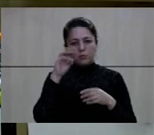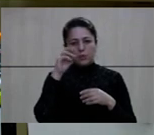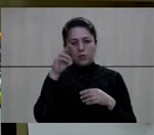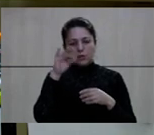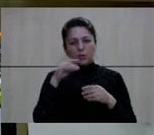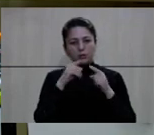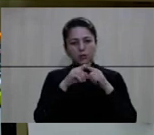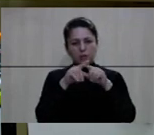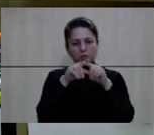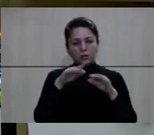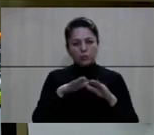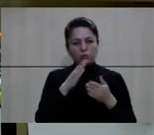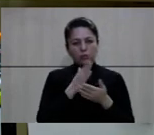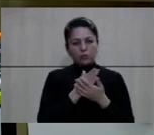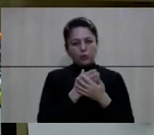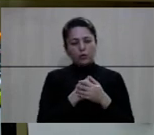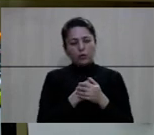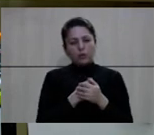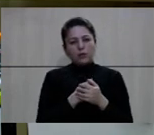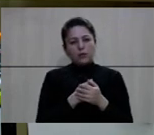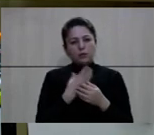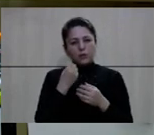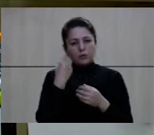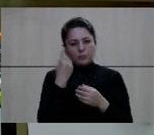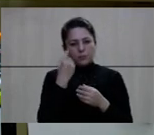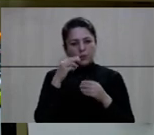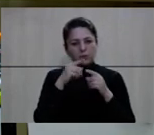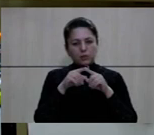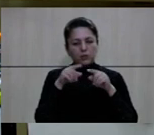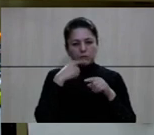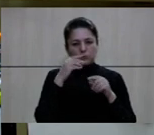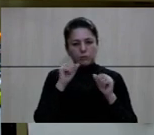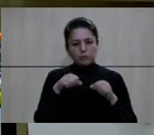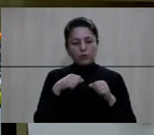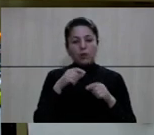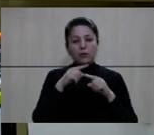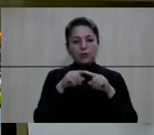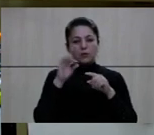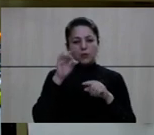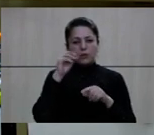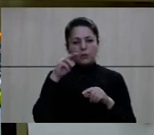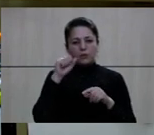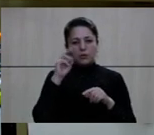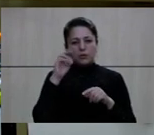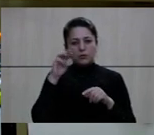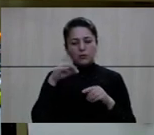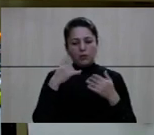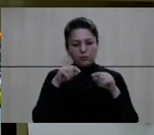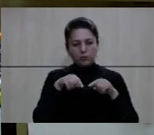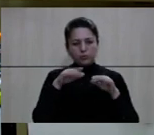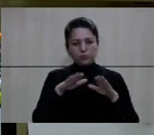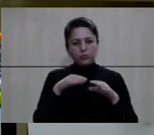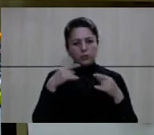beqiyos. Yana bir texniklarni aytishimiz mumkin, texnik redaktorlar. Bu yerda dars jarayoni olib